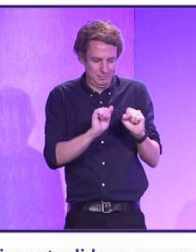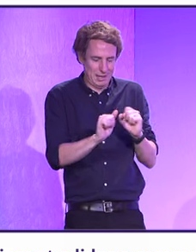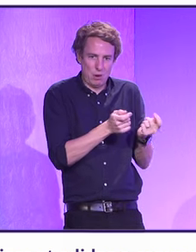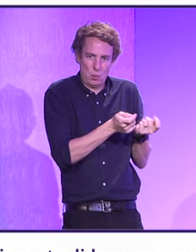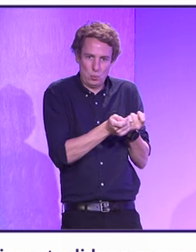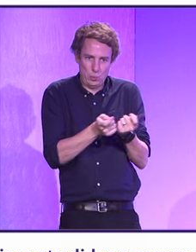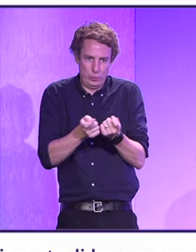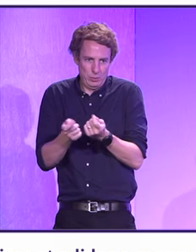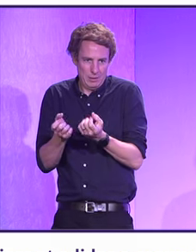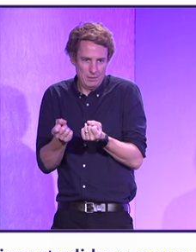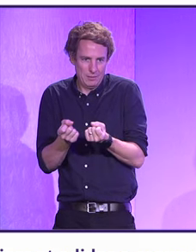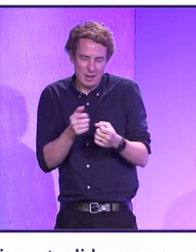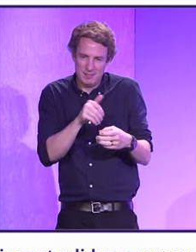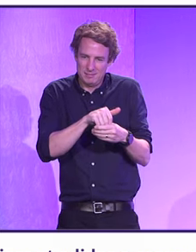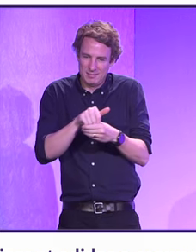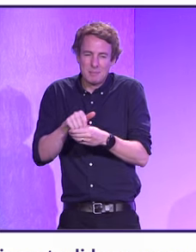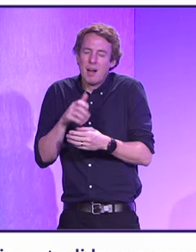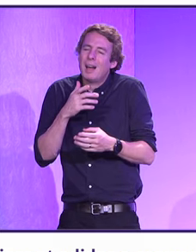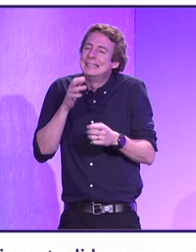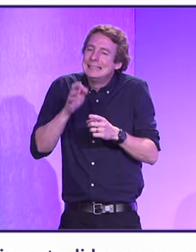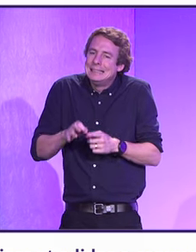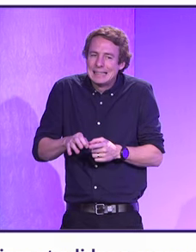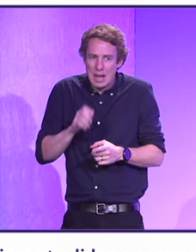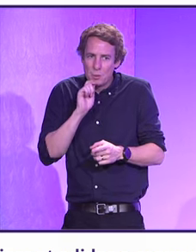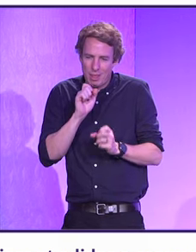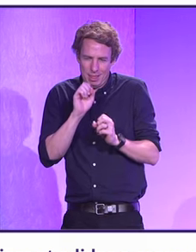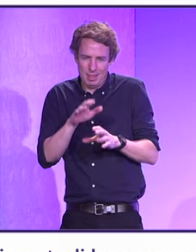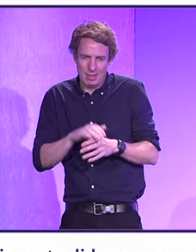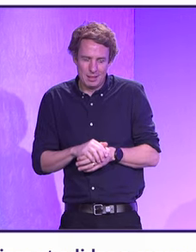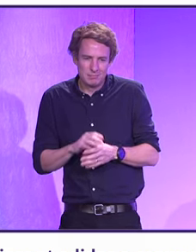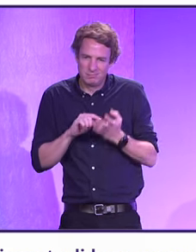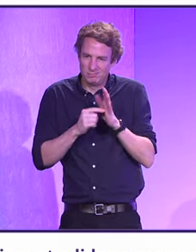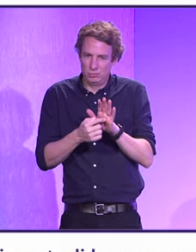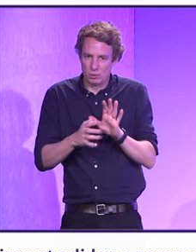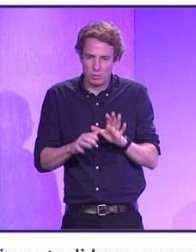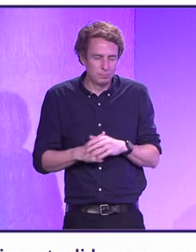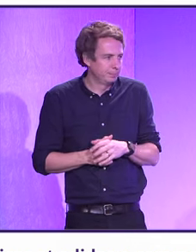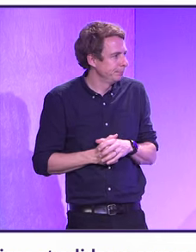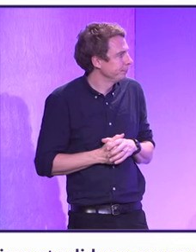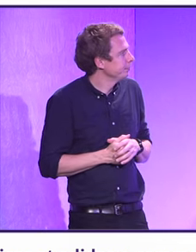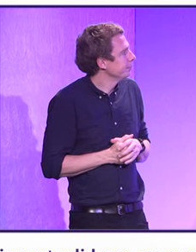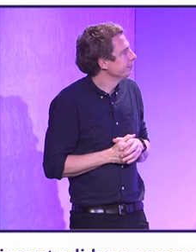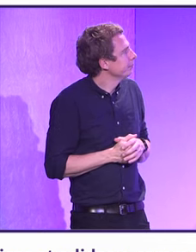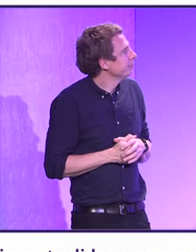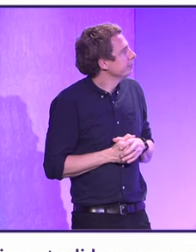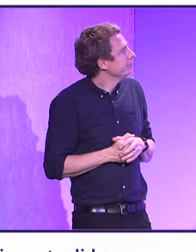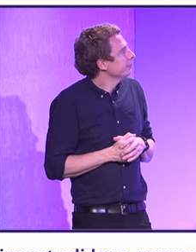end-to-end CI/CD, for example. I will go to a bit of the details on the CI/CD specifically. So the teams are quite